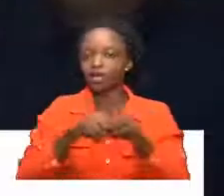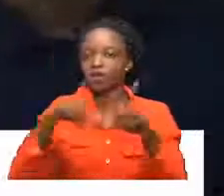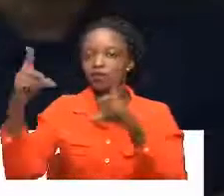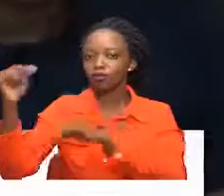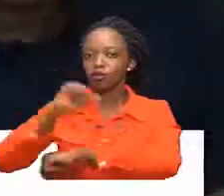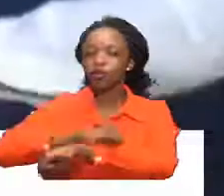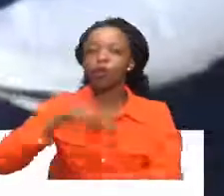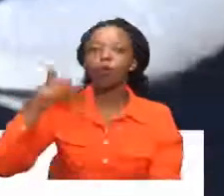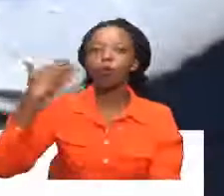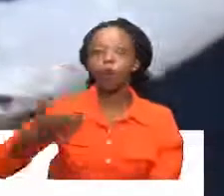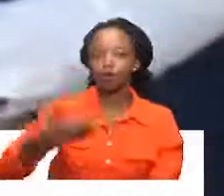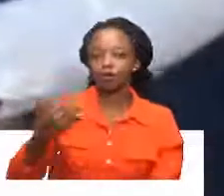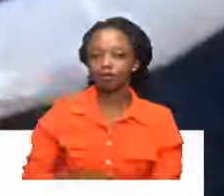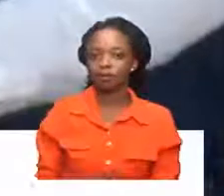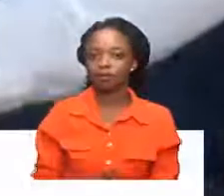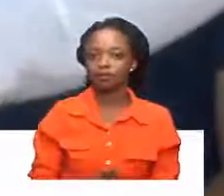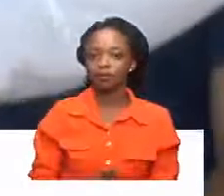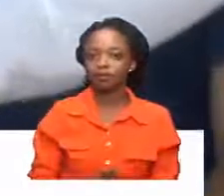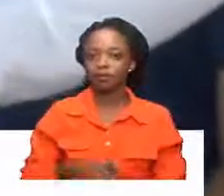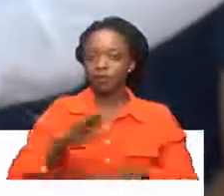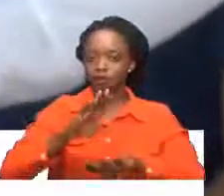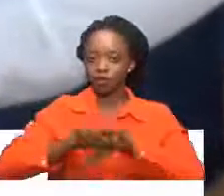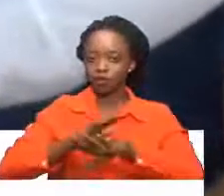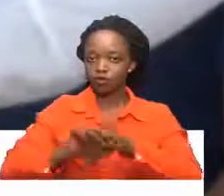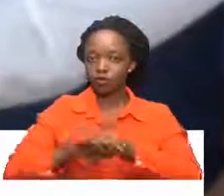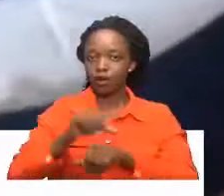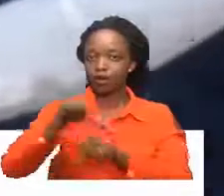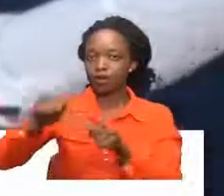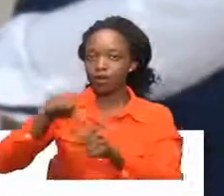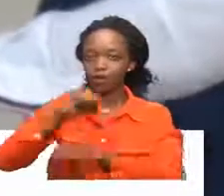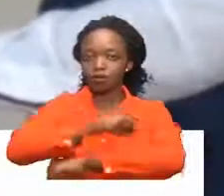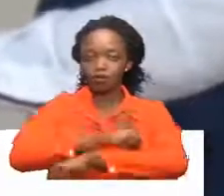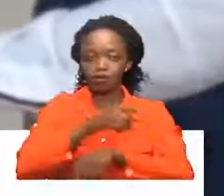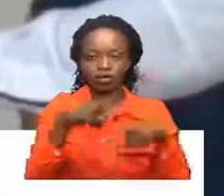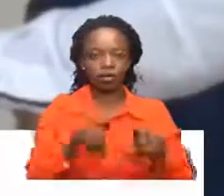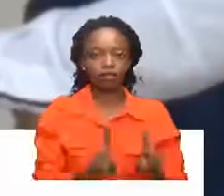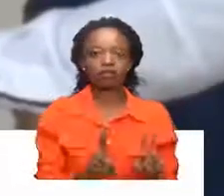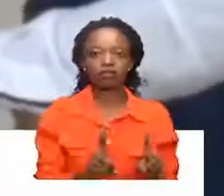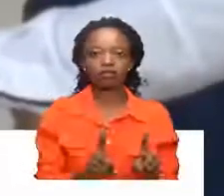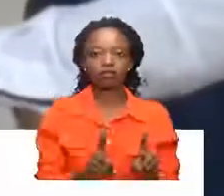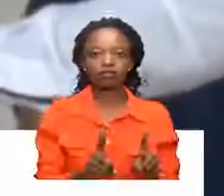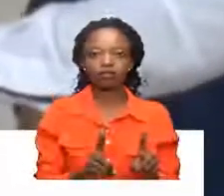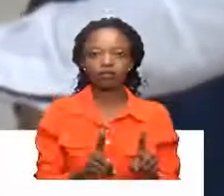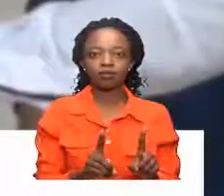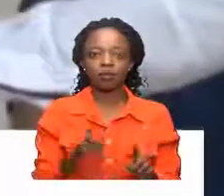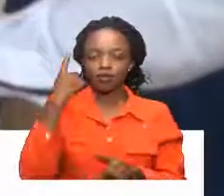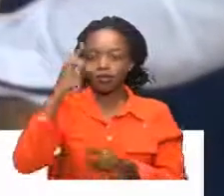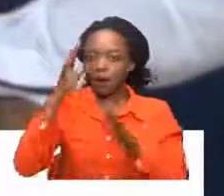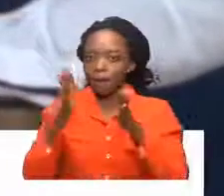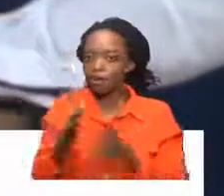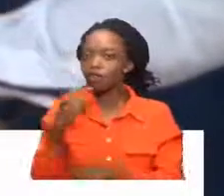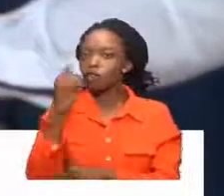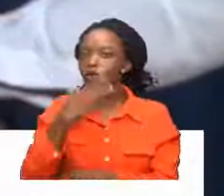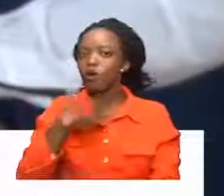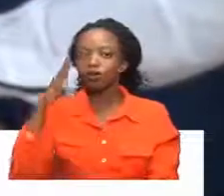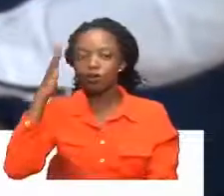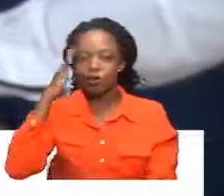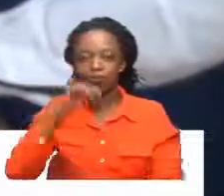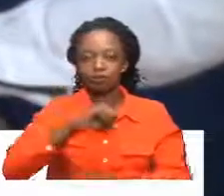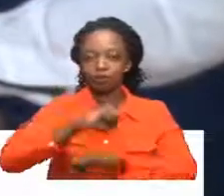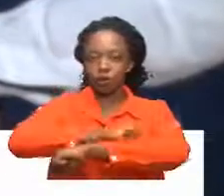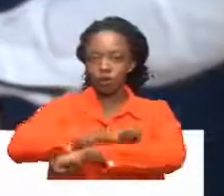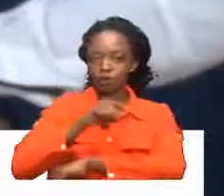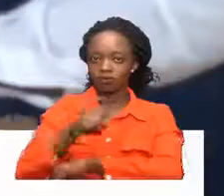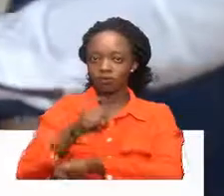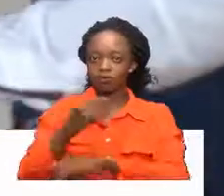siku. So basically this app is about the school itself. So like for anyone wanting to know about the school, you